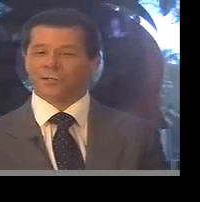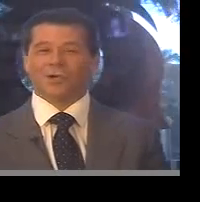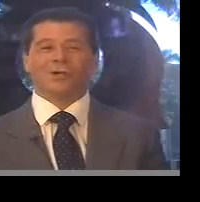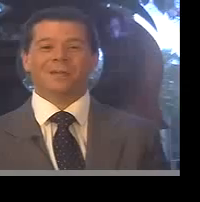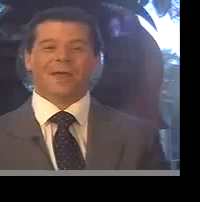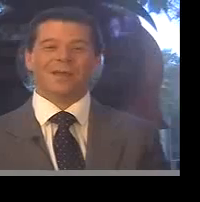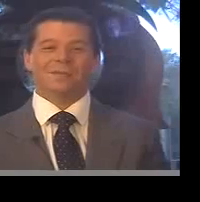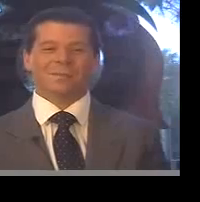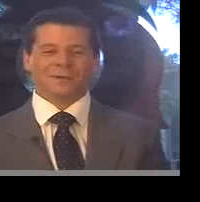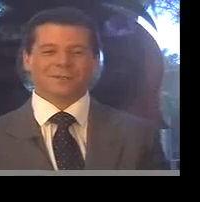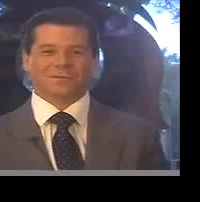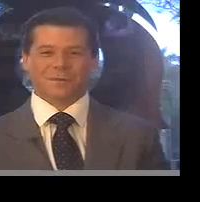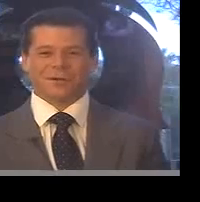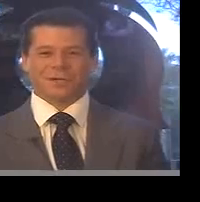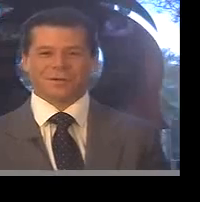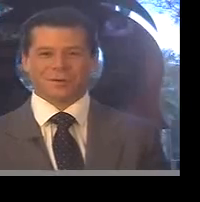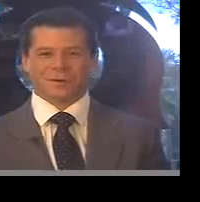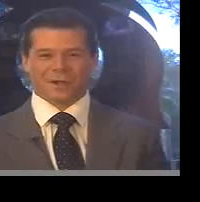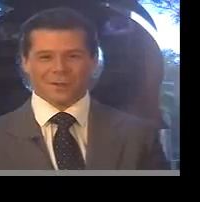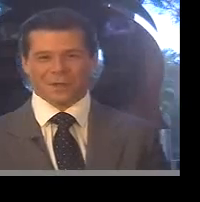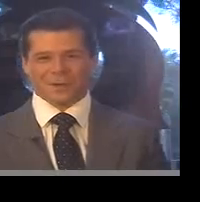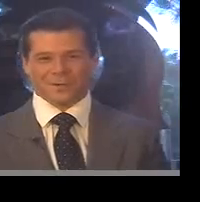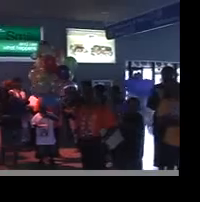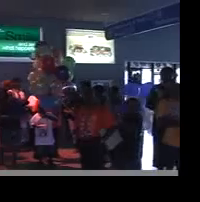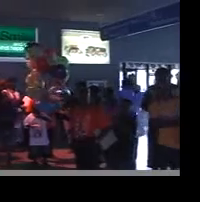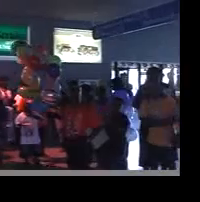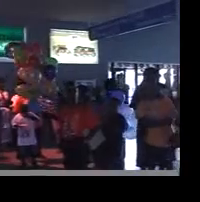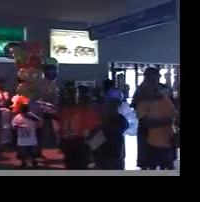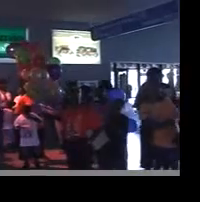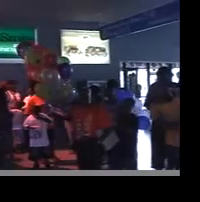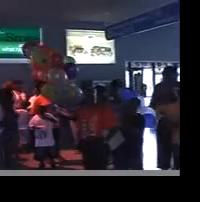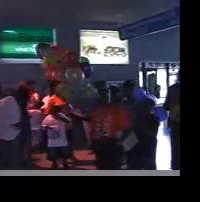with the returning band members from our territory. Here we go.